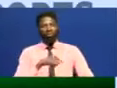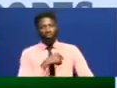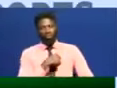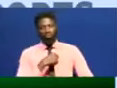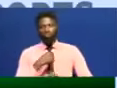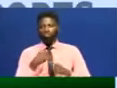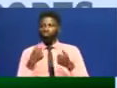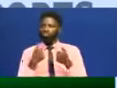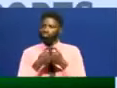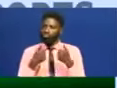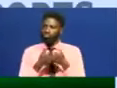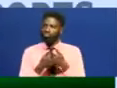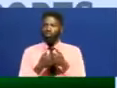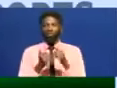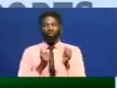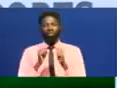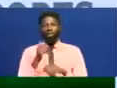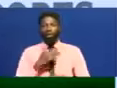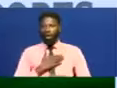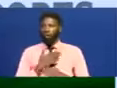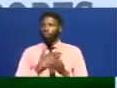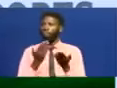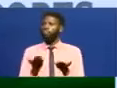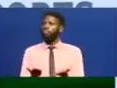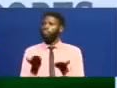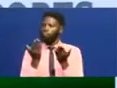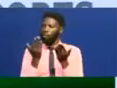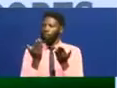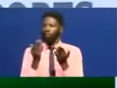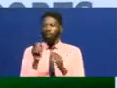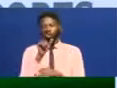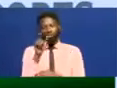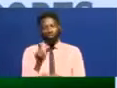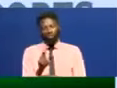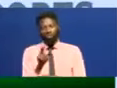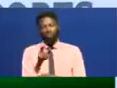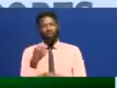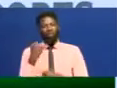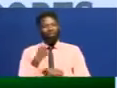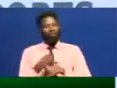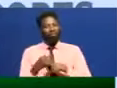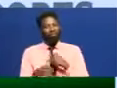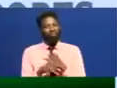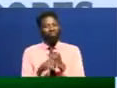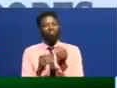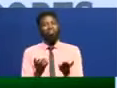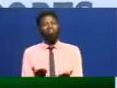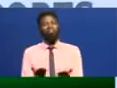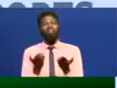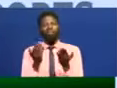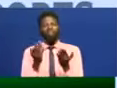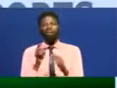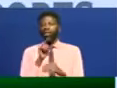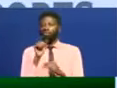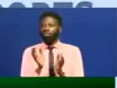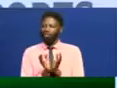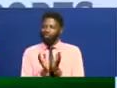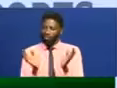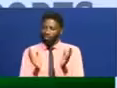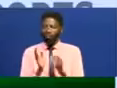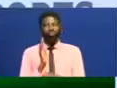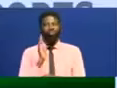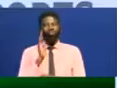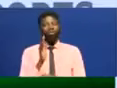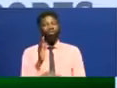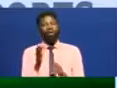game, to develop talents in this region, to improve infrastructure across our regions. It will be an